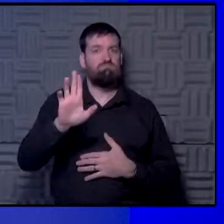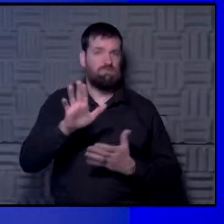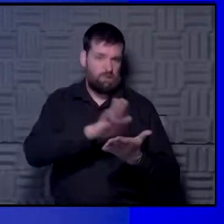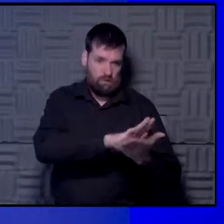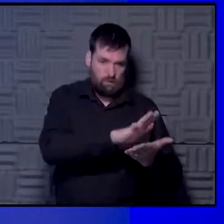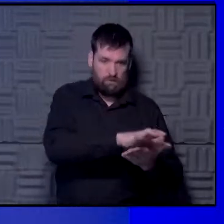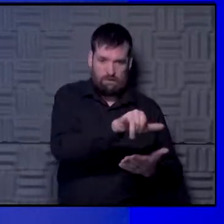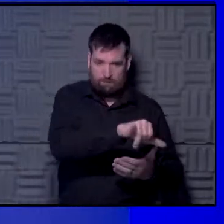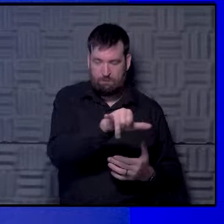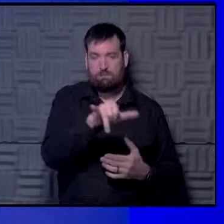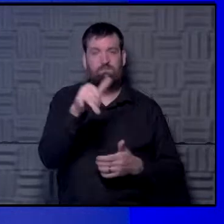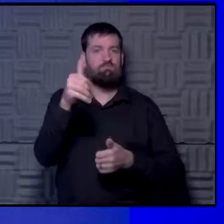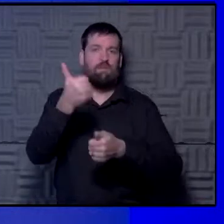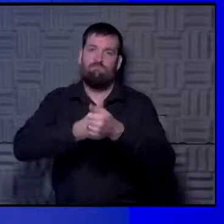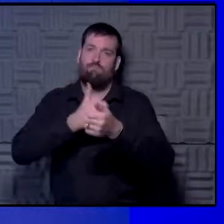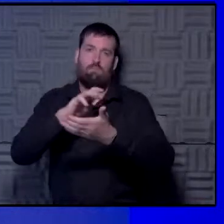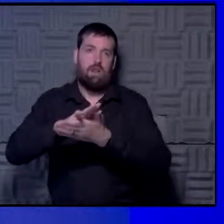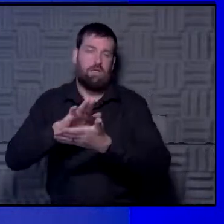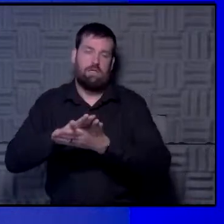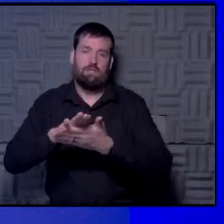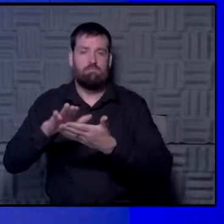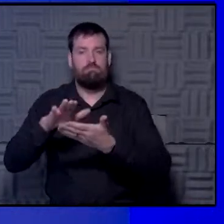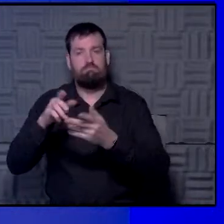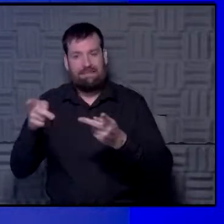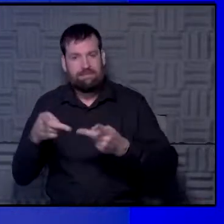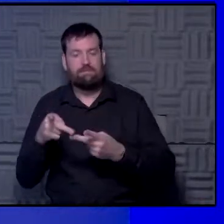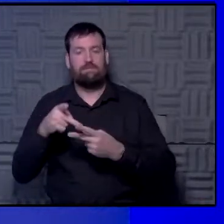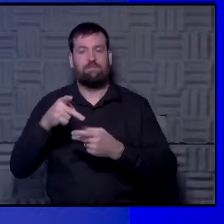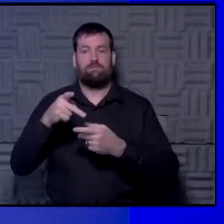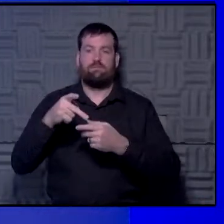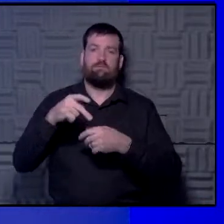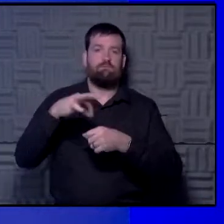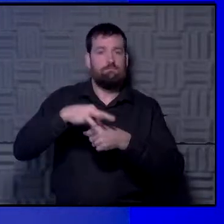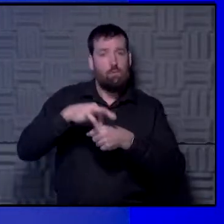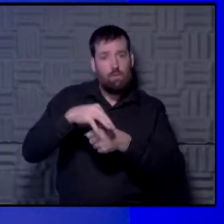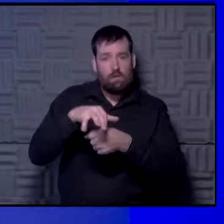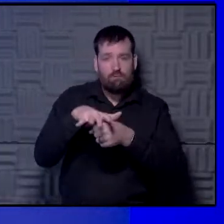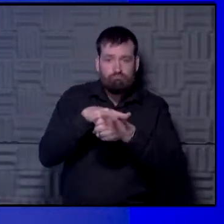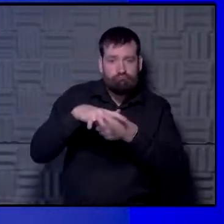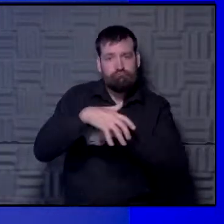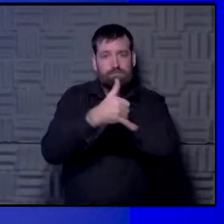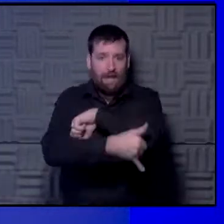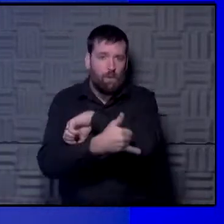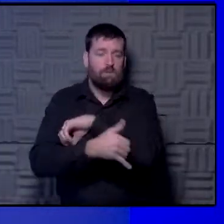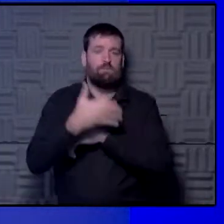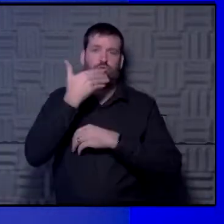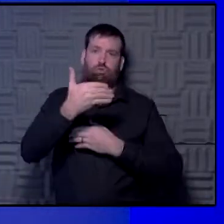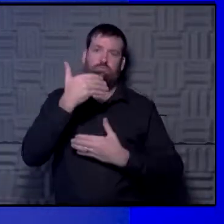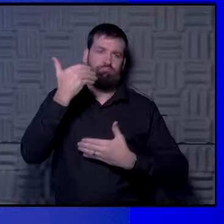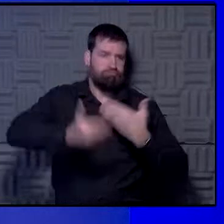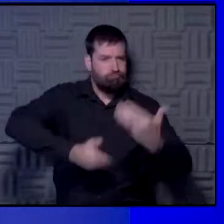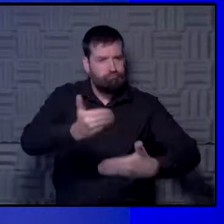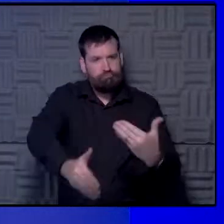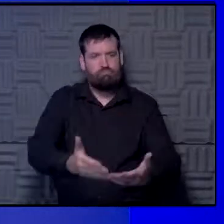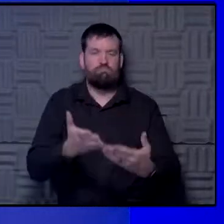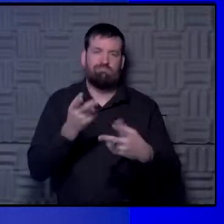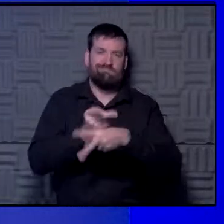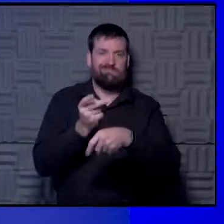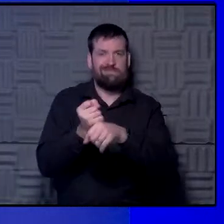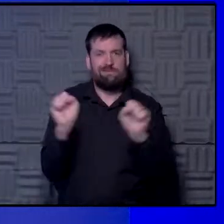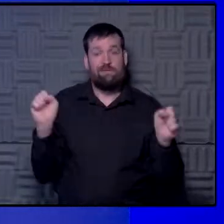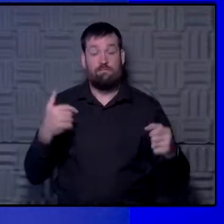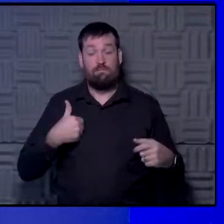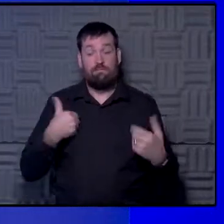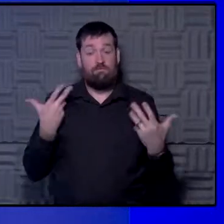schools, every place, every voting commission or county has taken really good steps to try and ensure the safety of people. And when